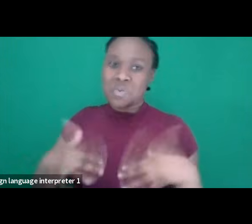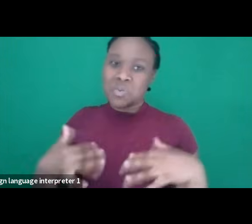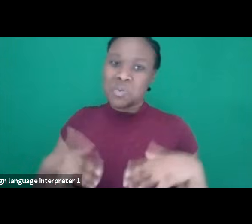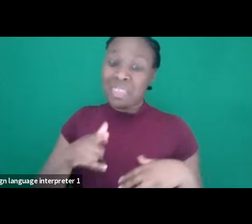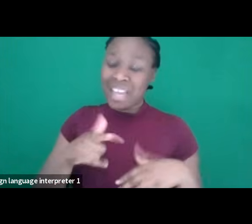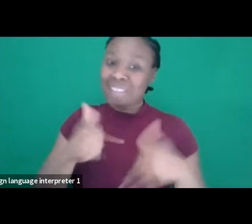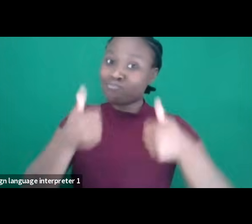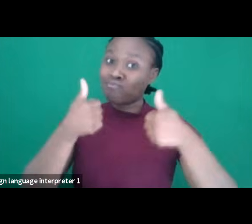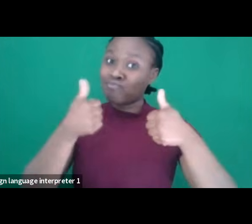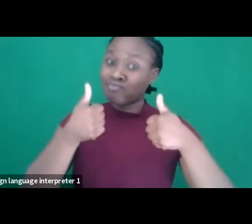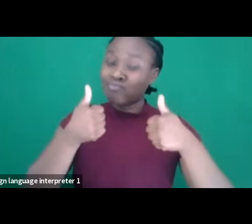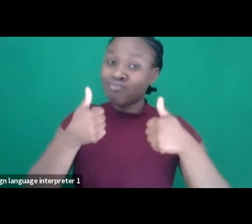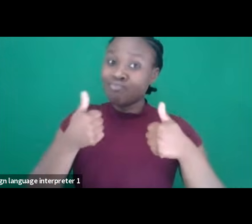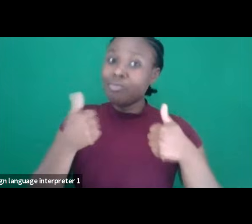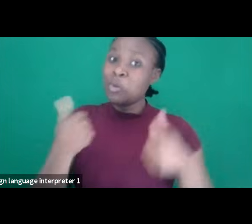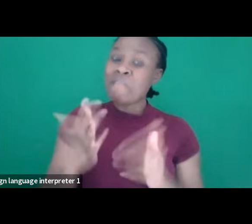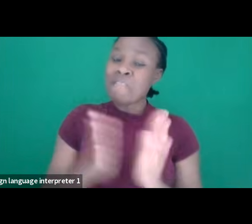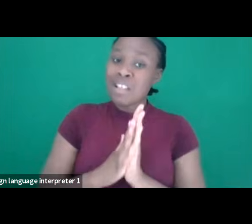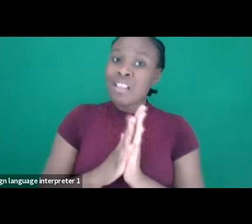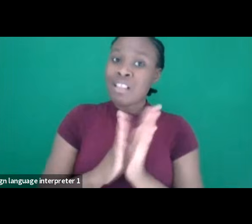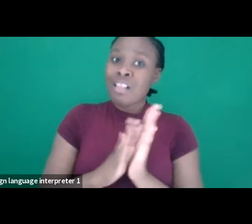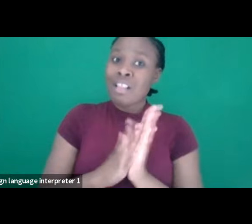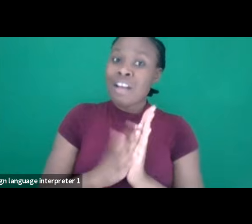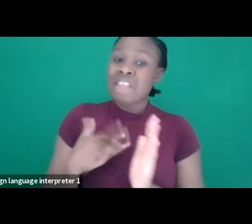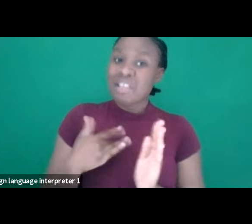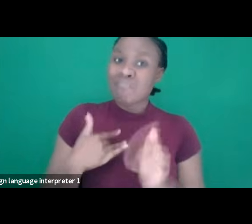about 76%